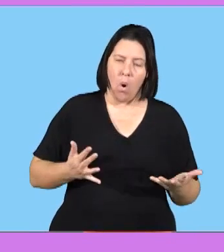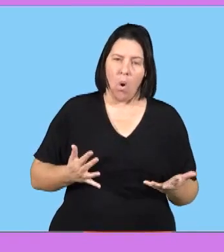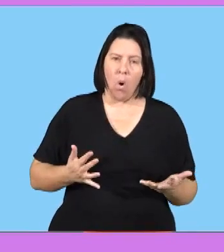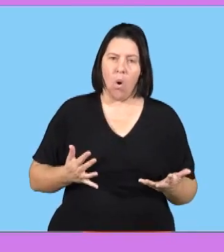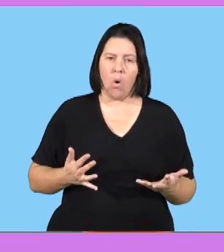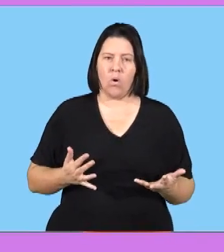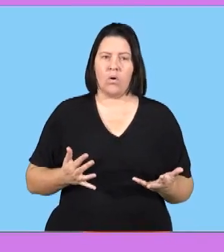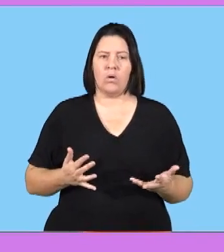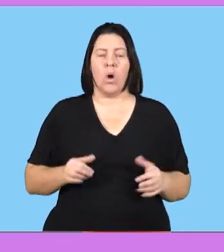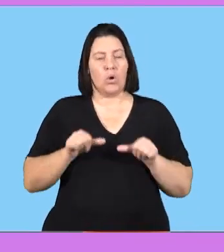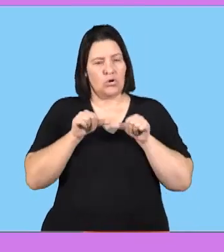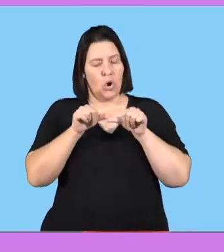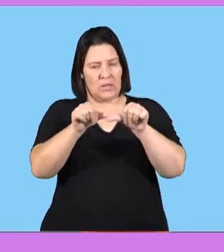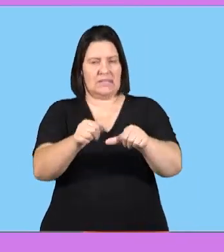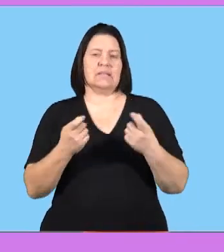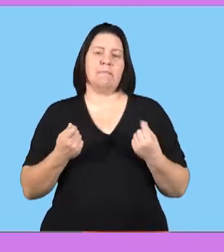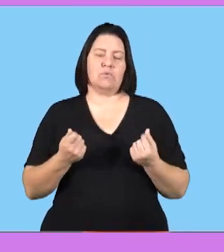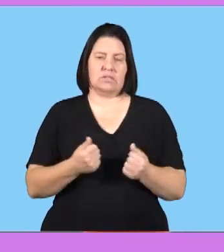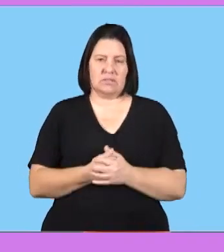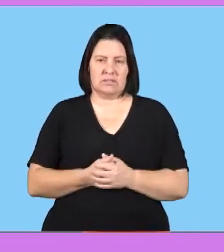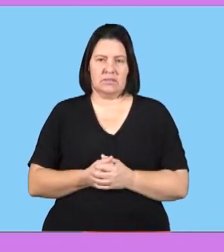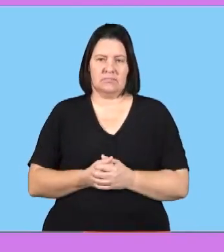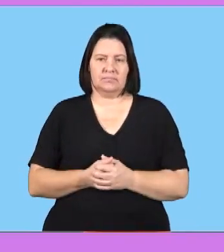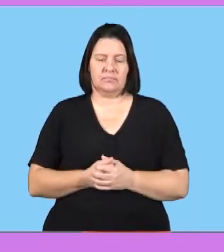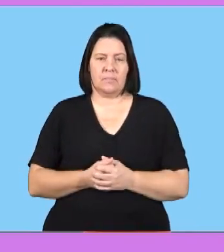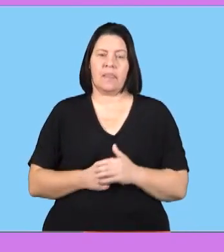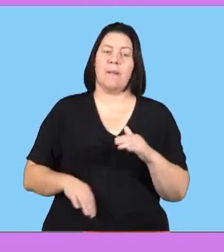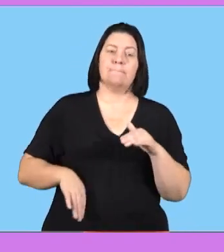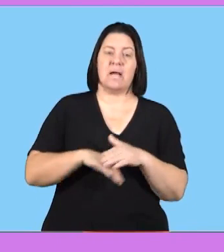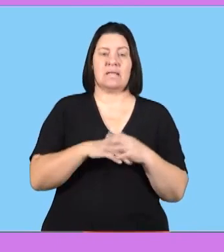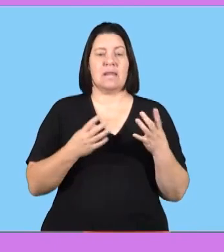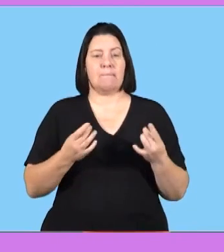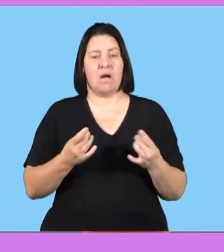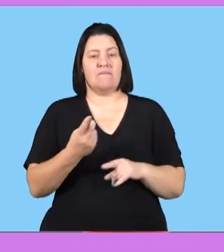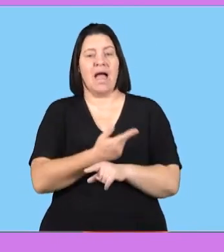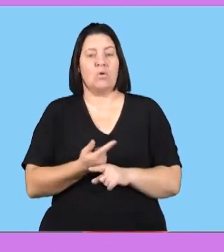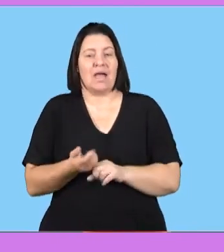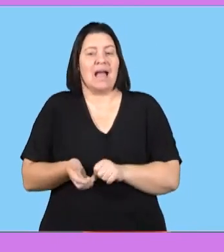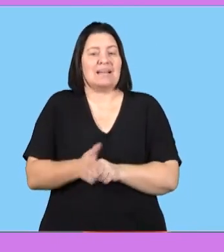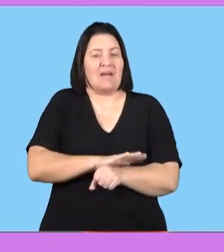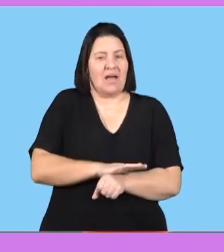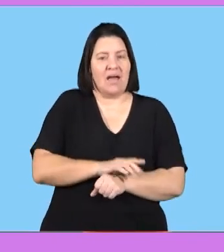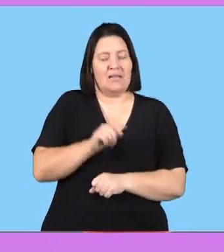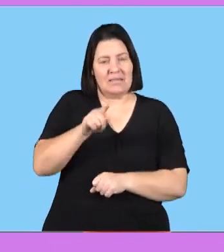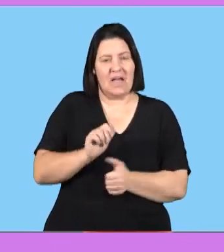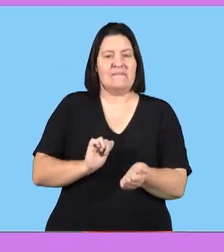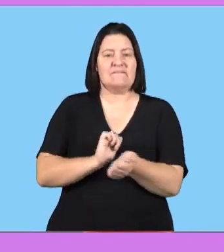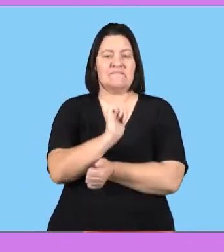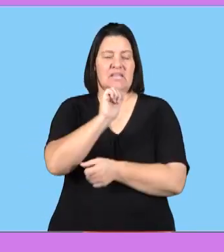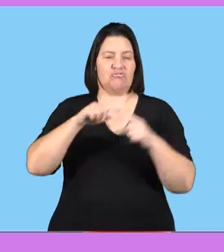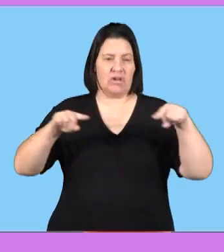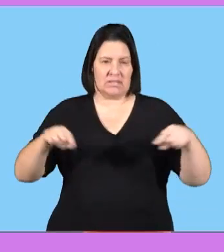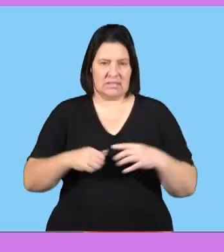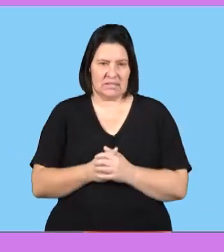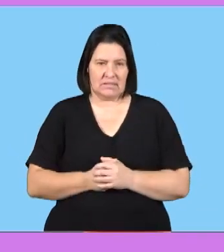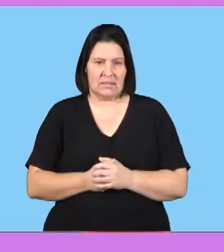the constant amount. What is the maximum number of hours covered by the fixed